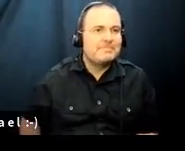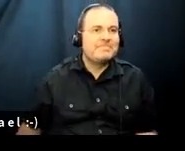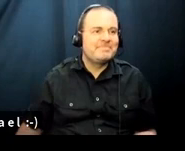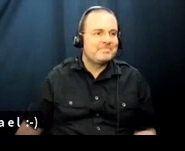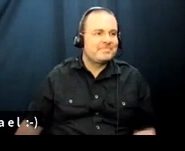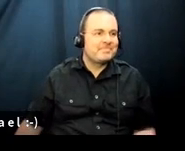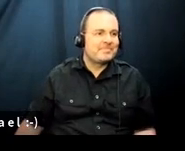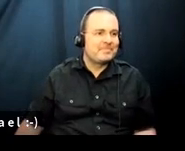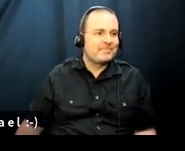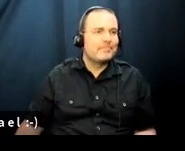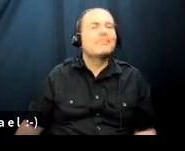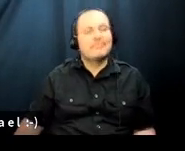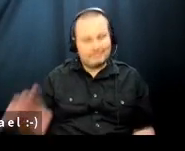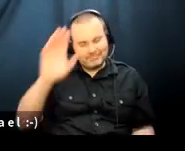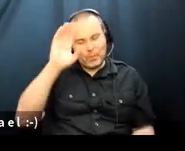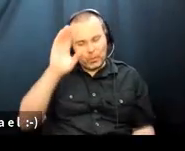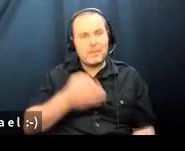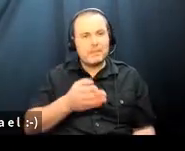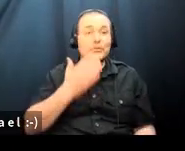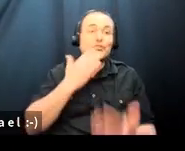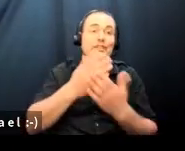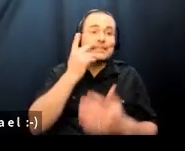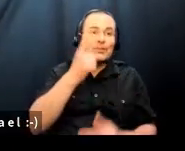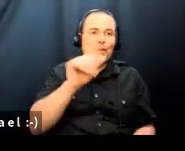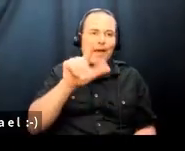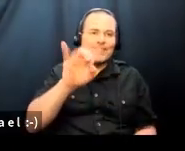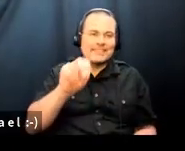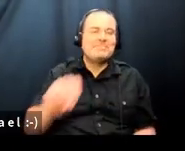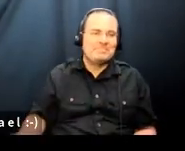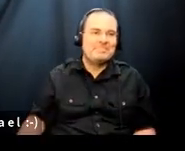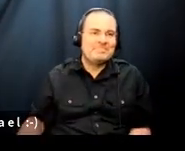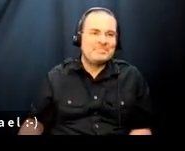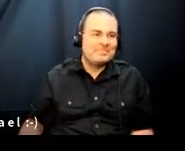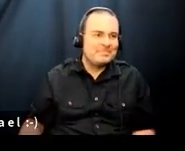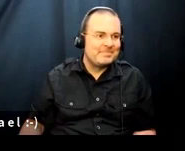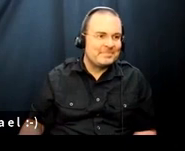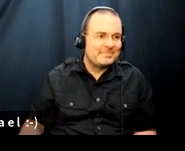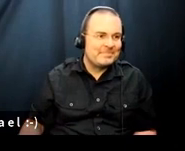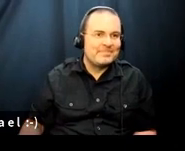much. You're welcome. It was good to see you, Alvin.